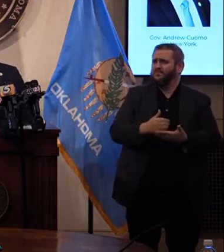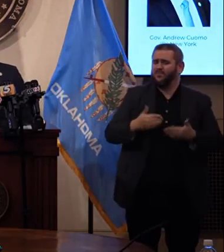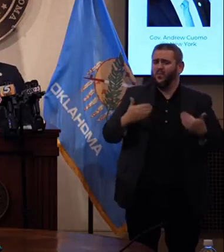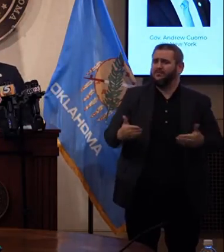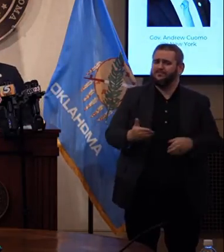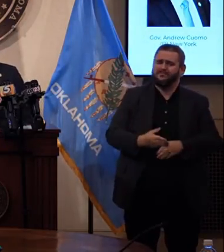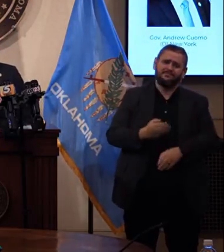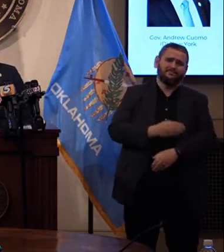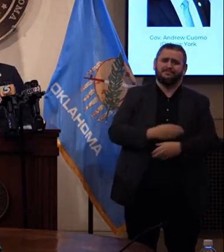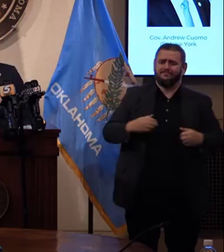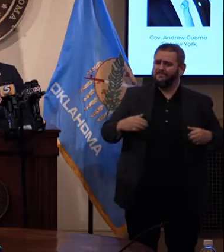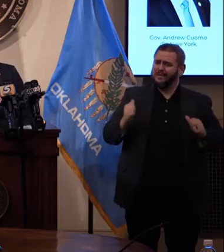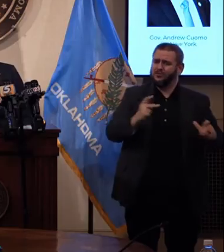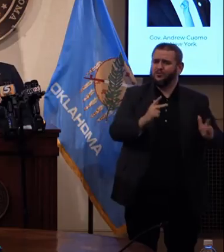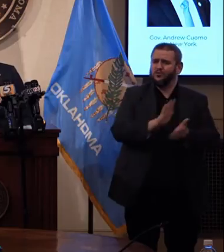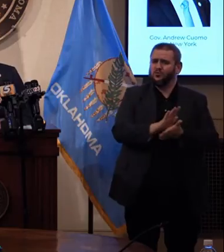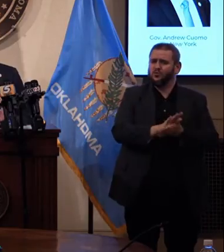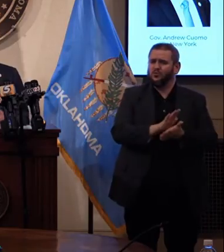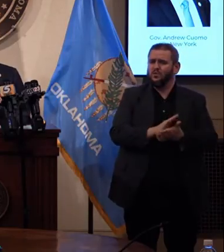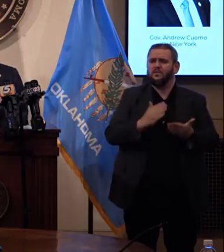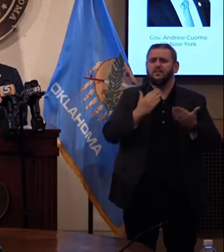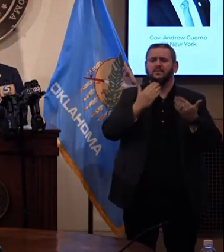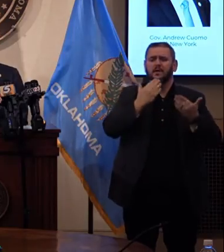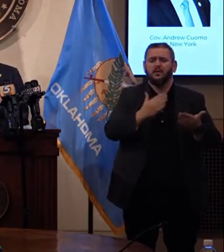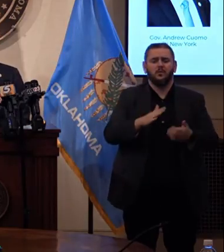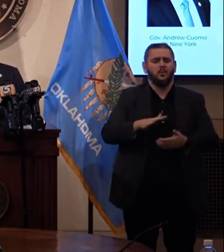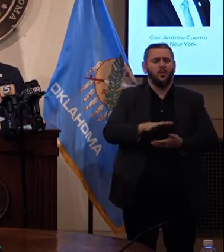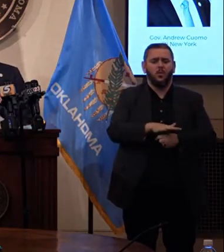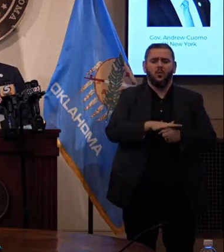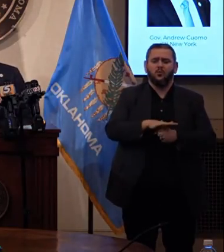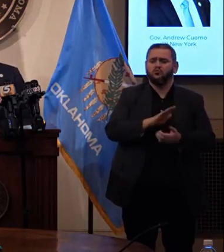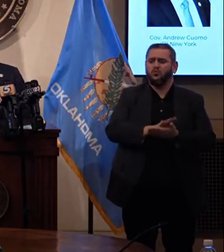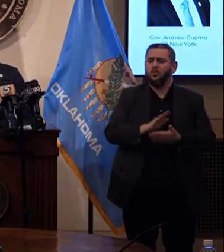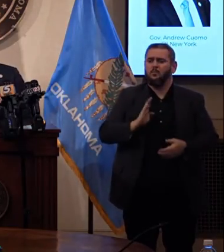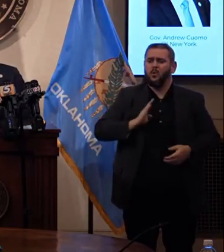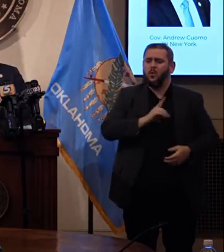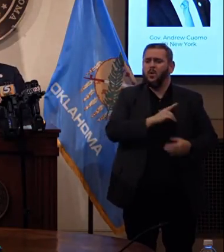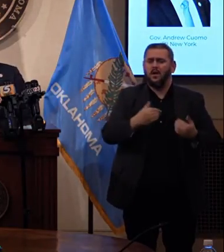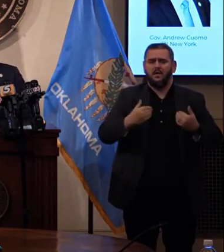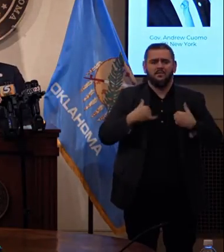thank your local superintendents and school boards if you have the option to put your kids in school.